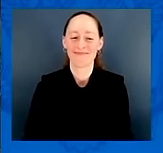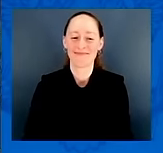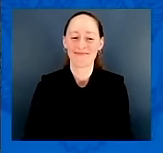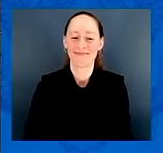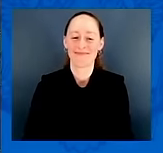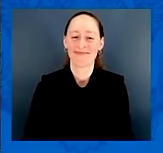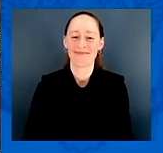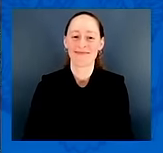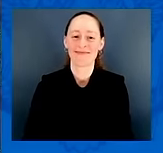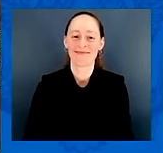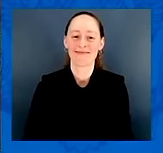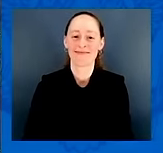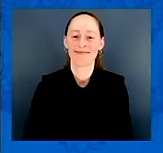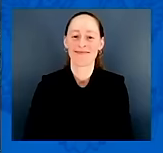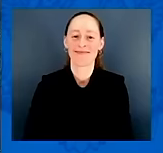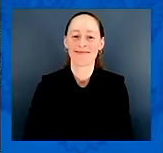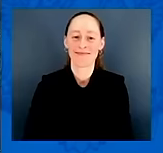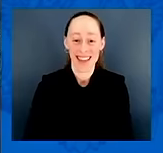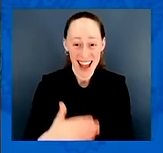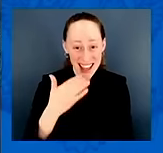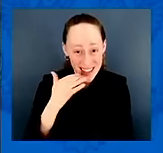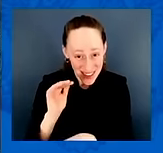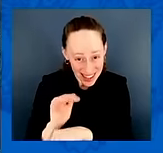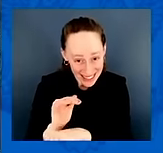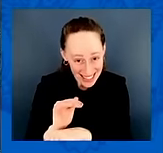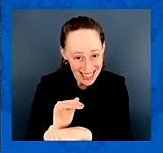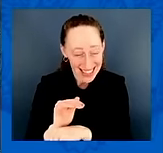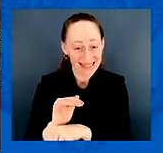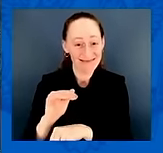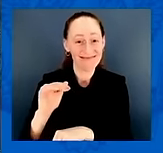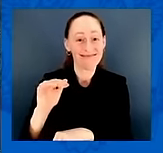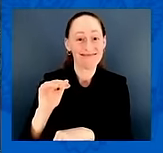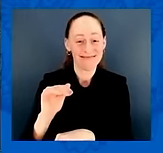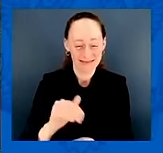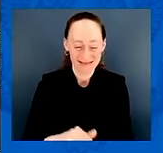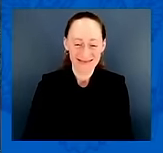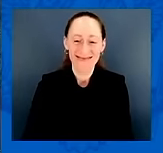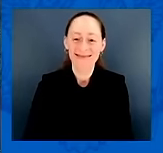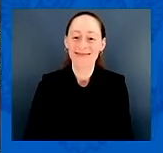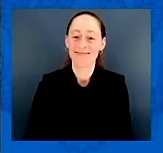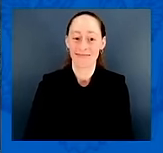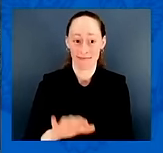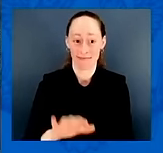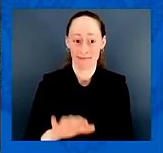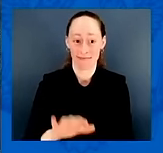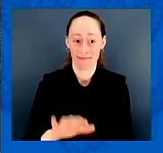Good evening. If I were smart, I'd go home now.